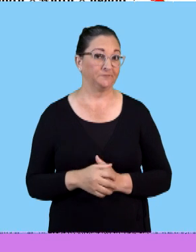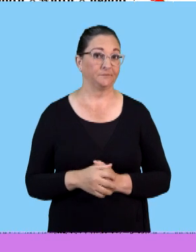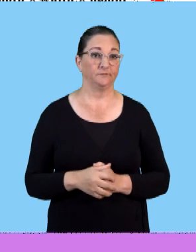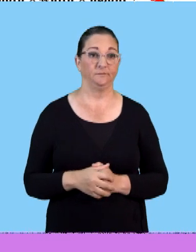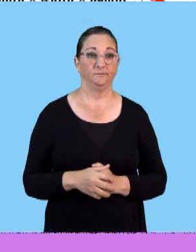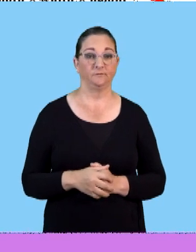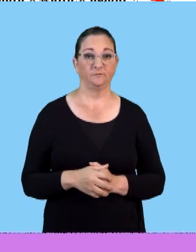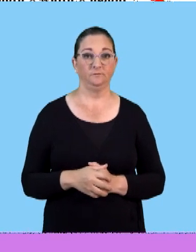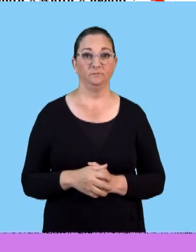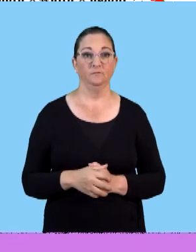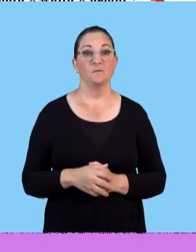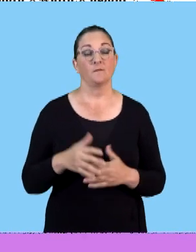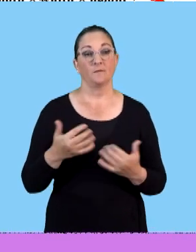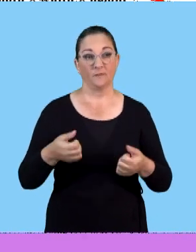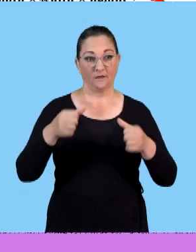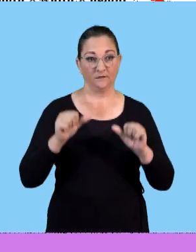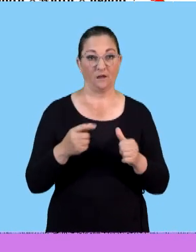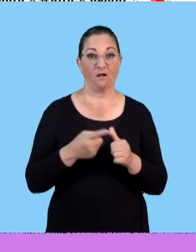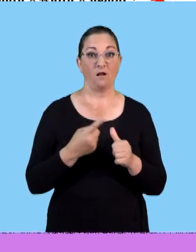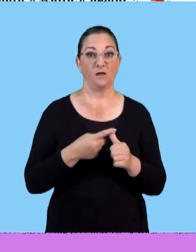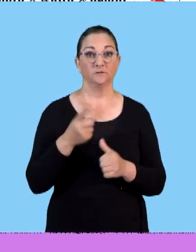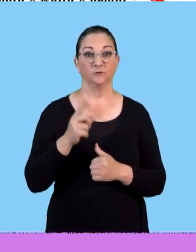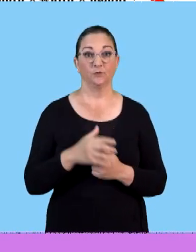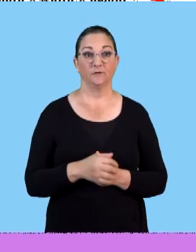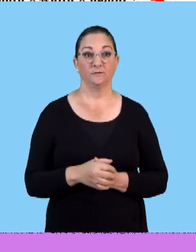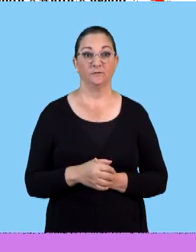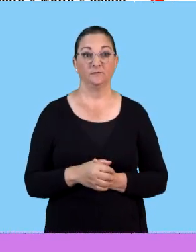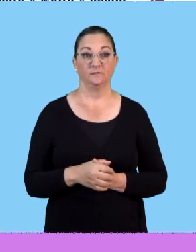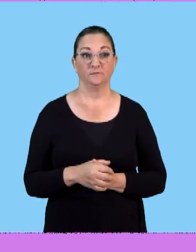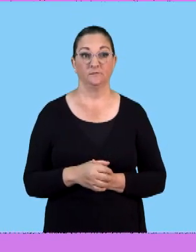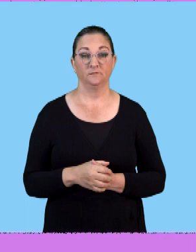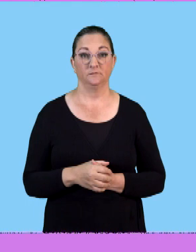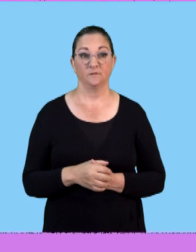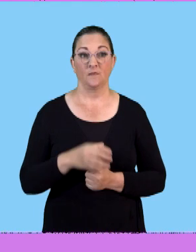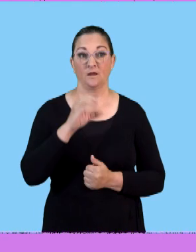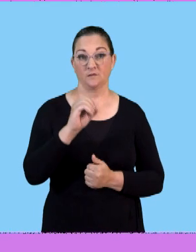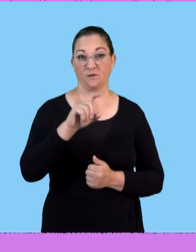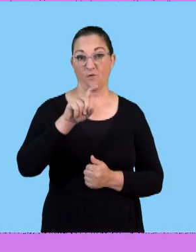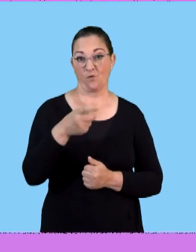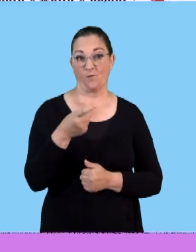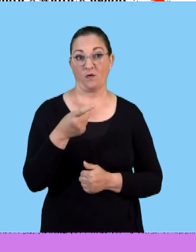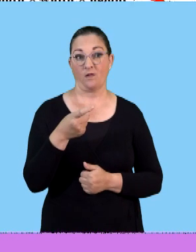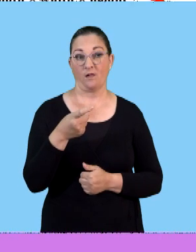0.030844,125 equals. All right. So therefore, I'll get an answer of